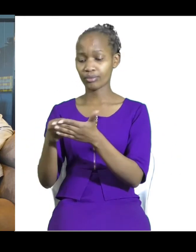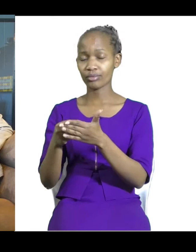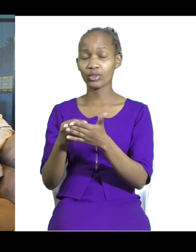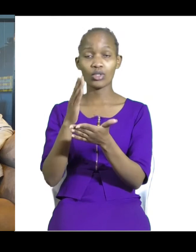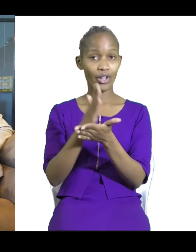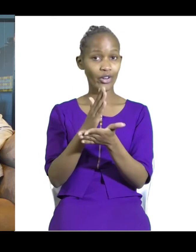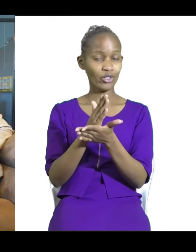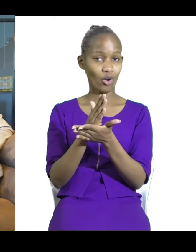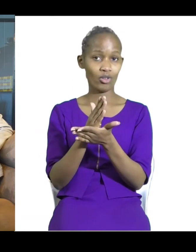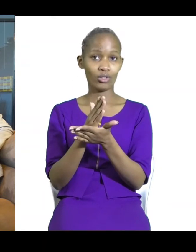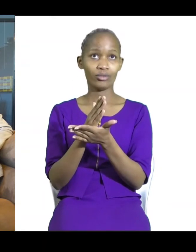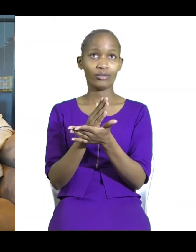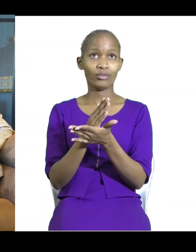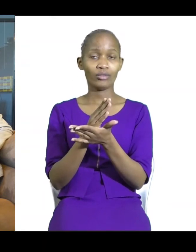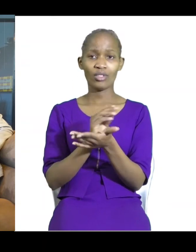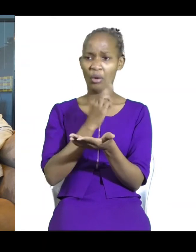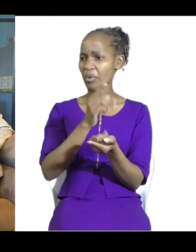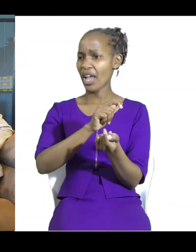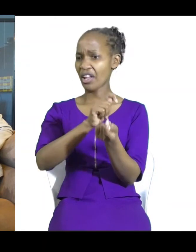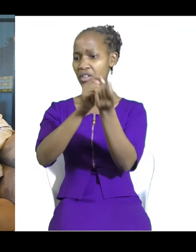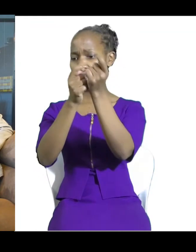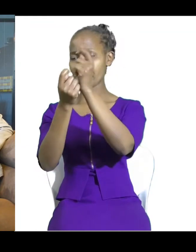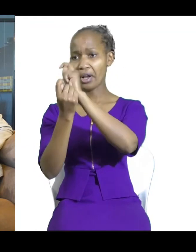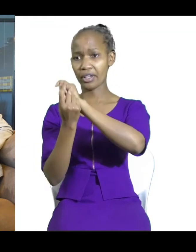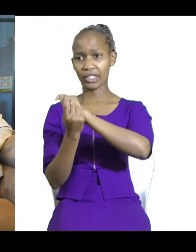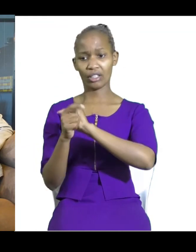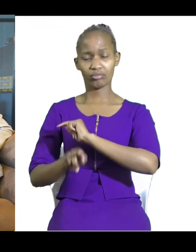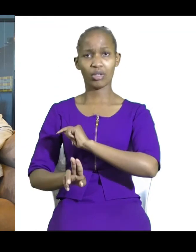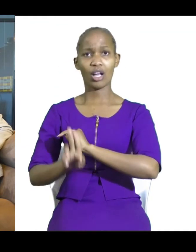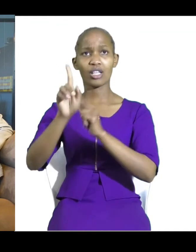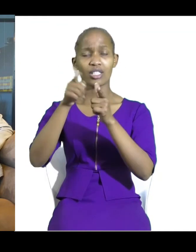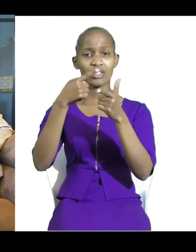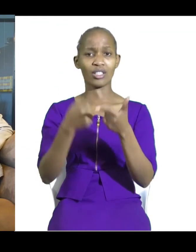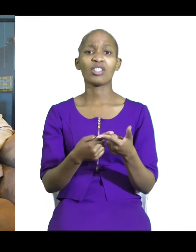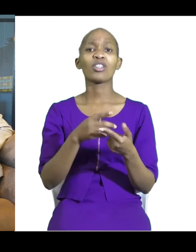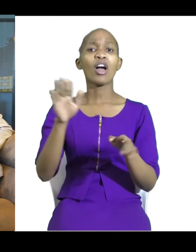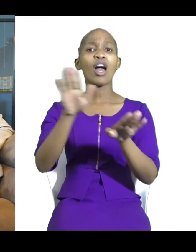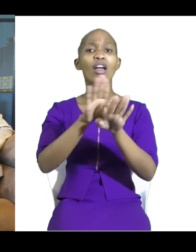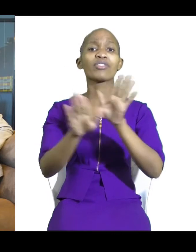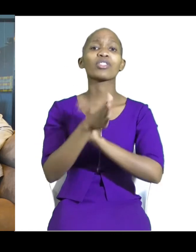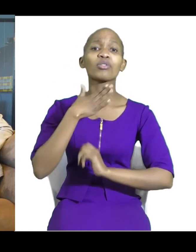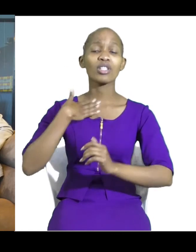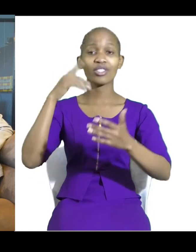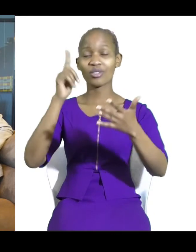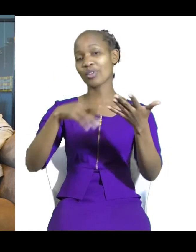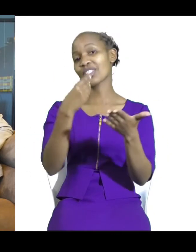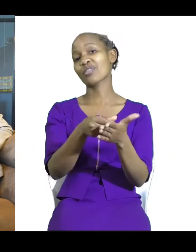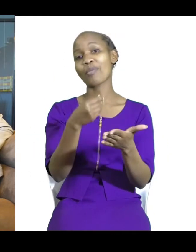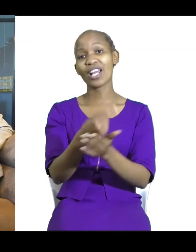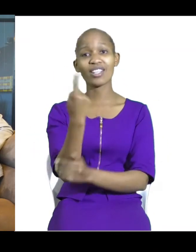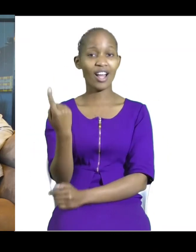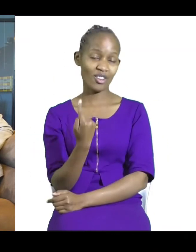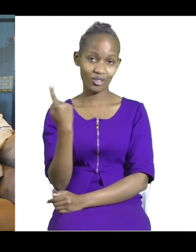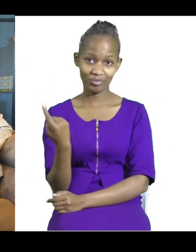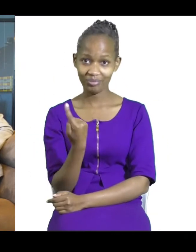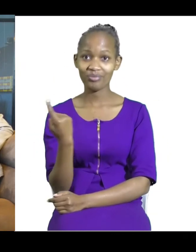you realize that we are like turning the funnel upside down, whereby you put money as a now. Actually, you